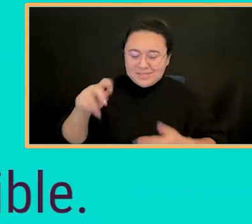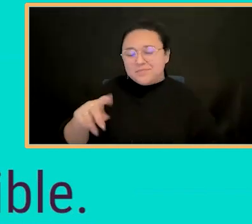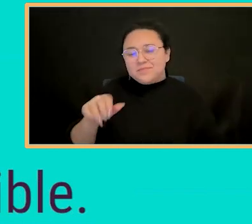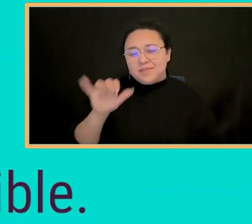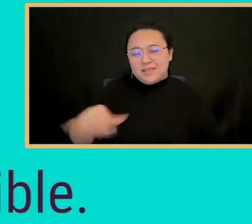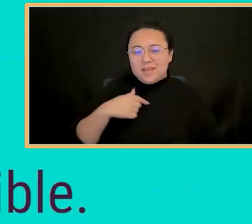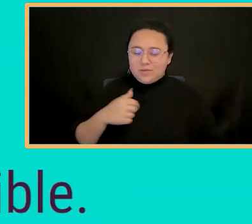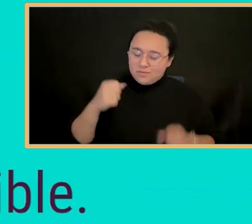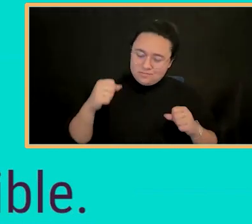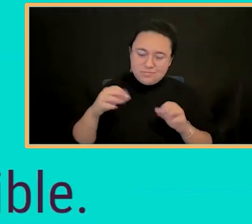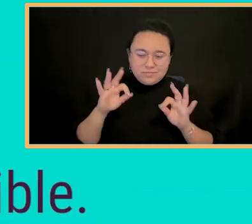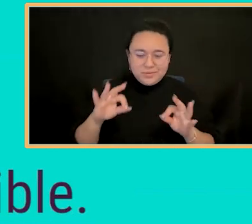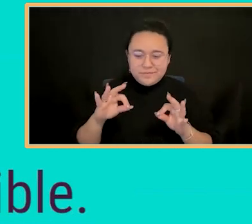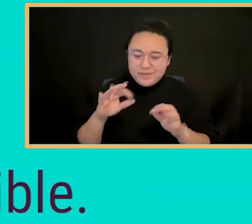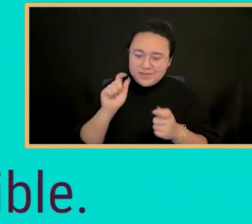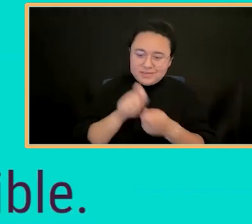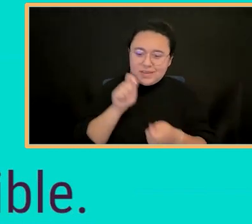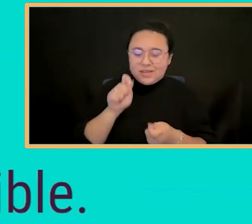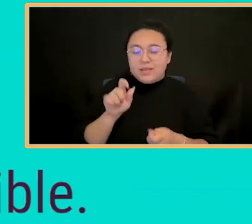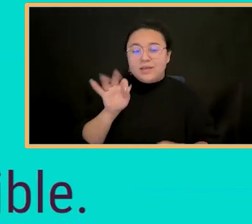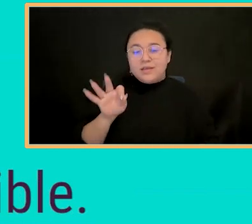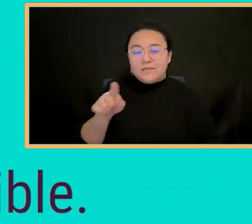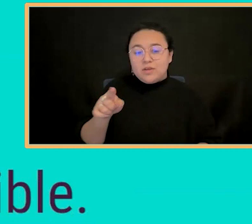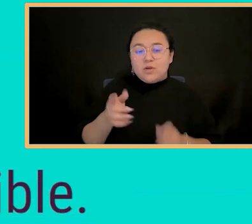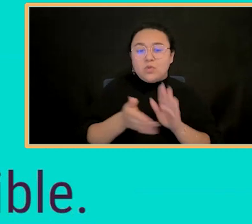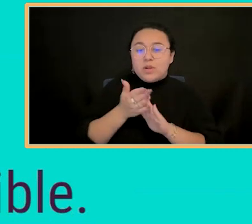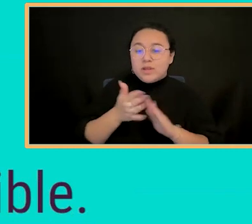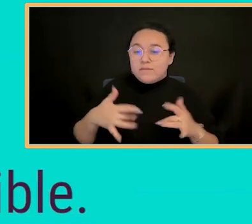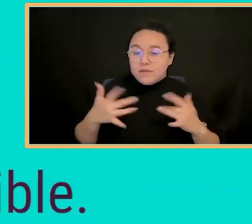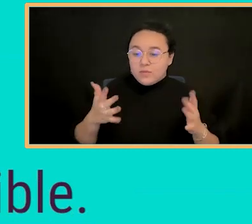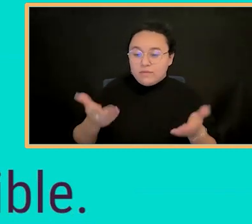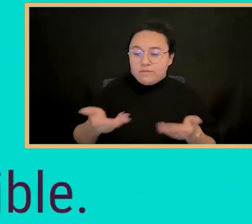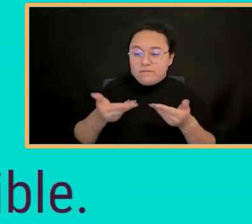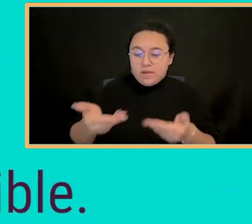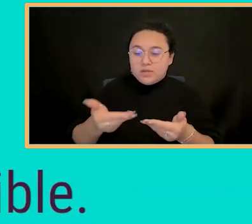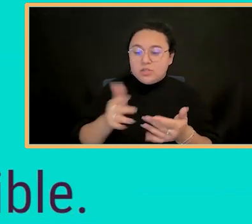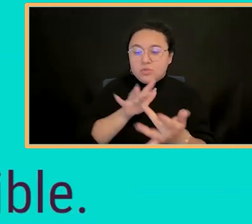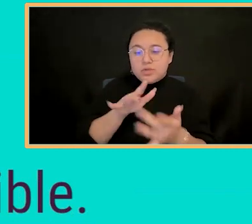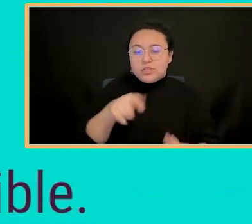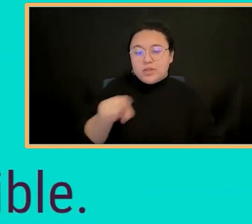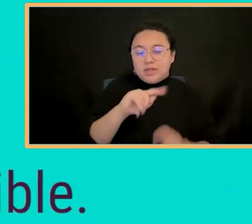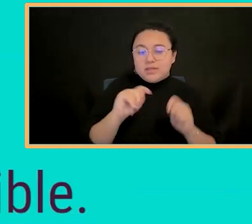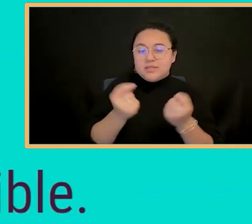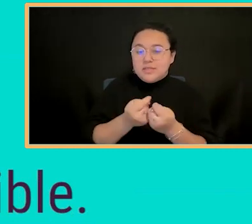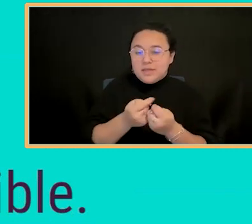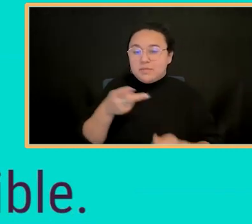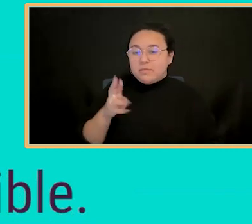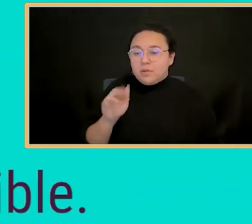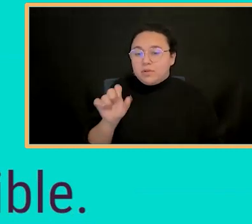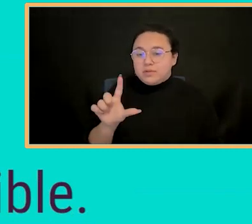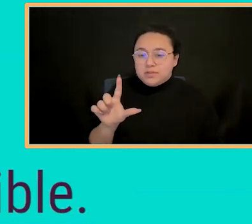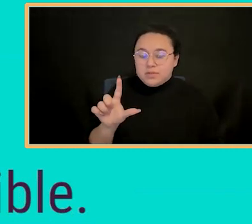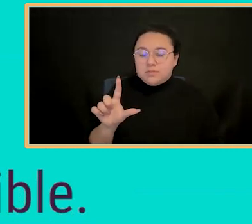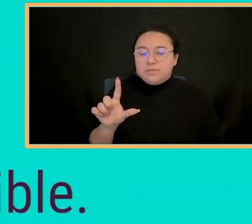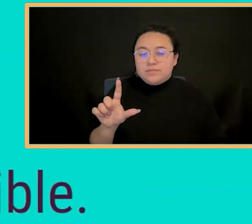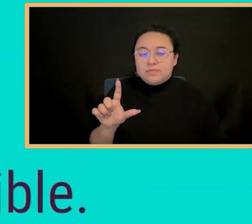Damn, we nailed it, Joy. Cut. All right. If you are running an event, we invite you to reach out to the team at Pro Bono ASL